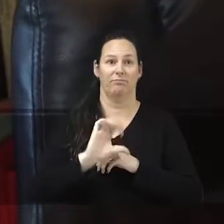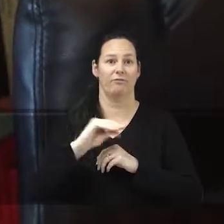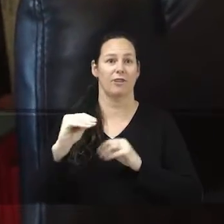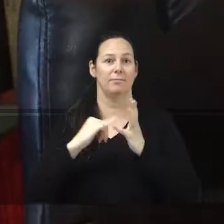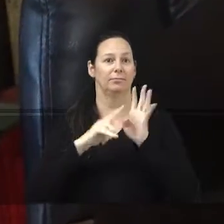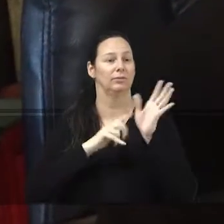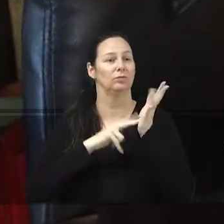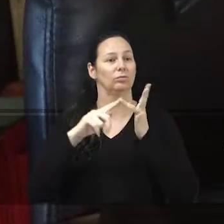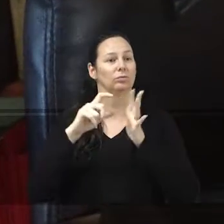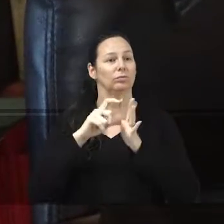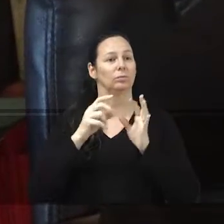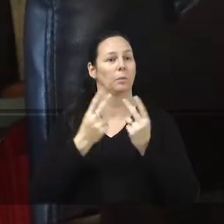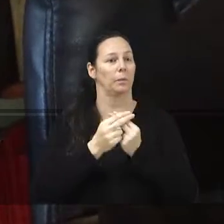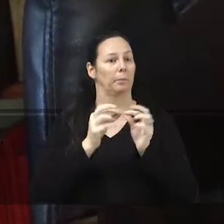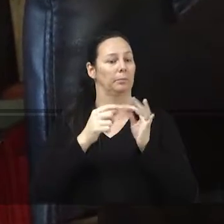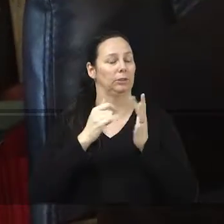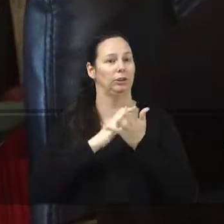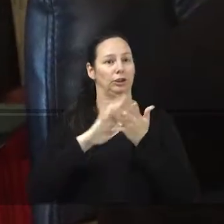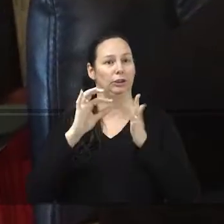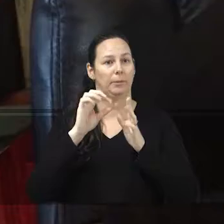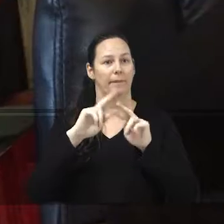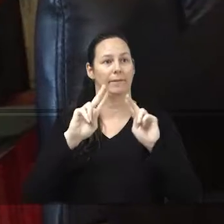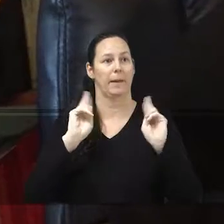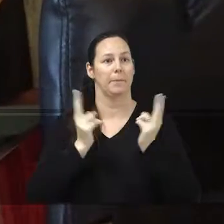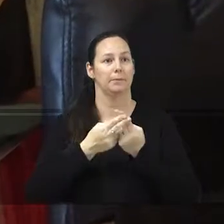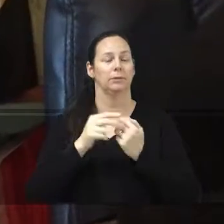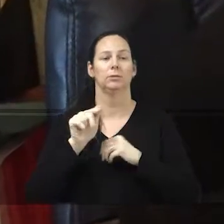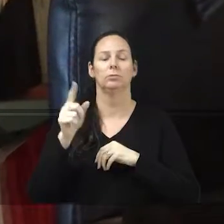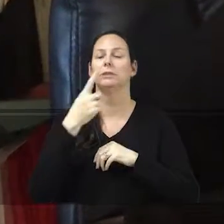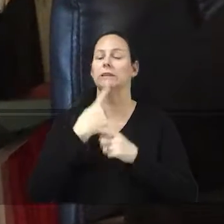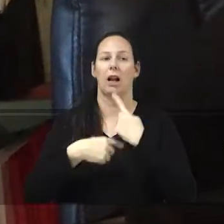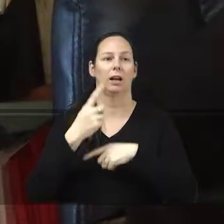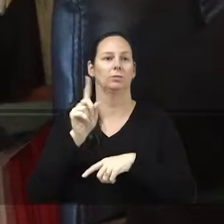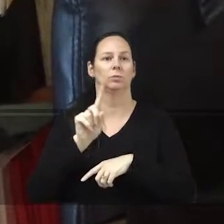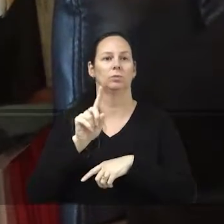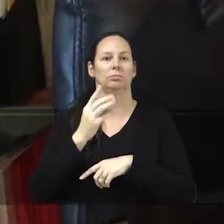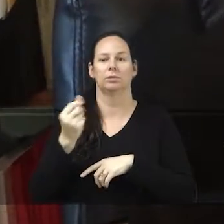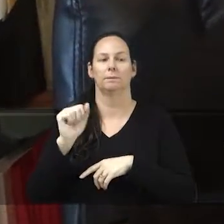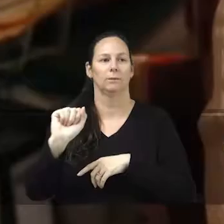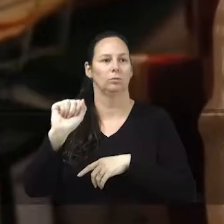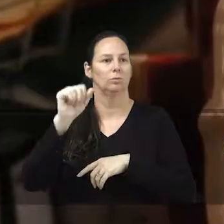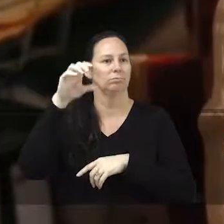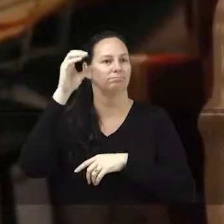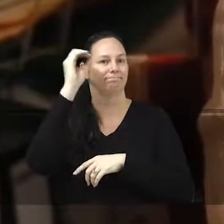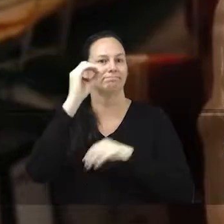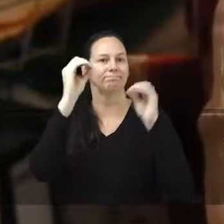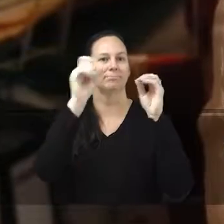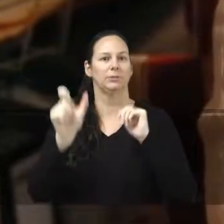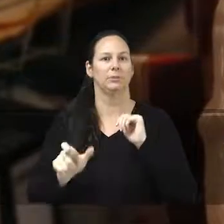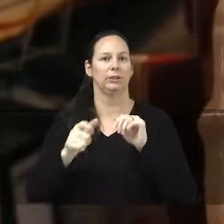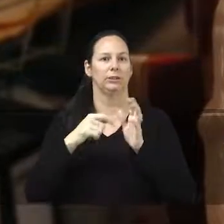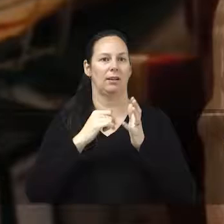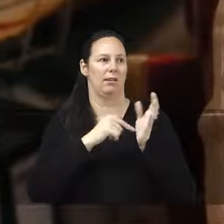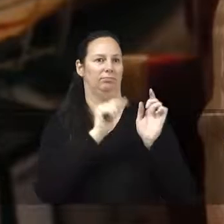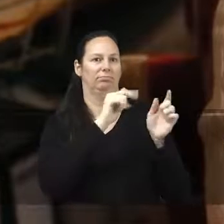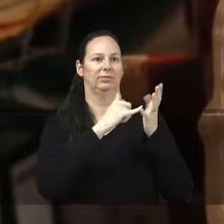on the families. Can you tell us what are some of your observations as an observer at the Synod? One of them